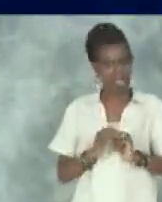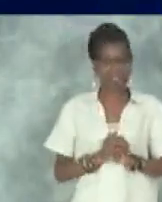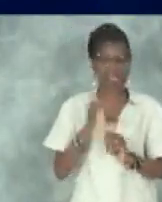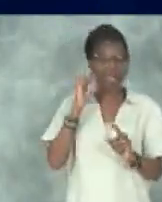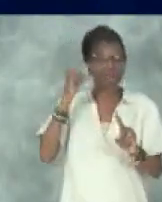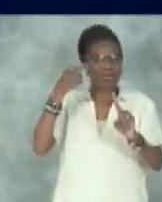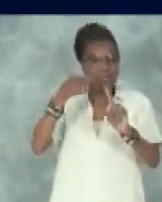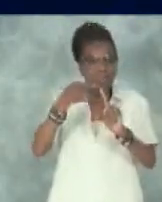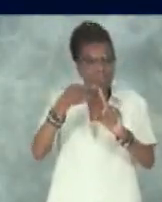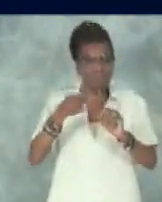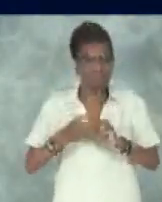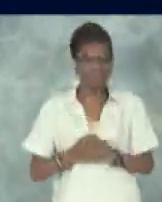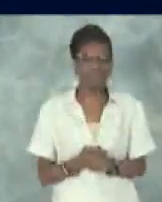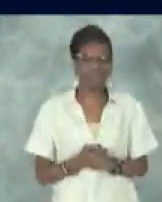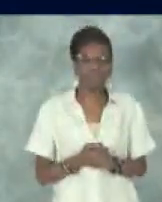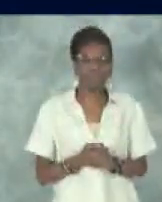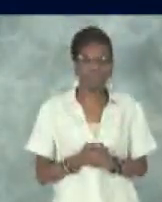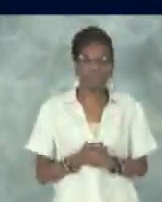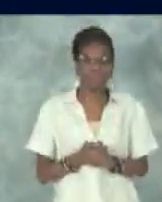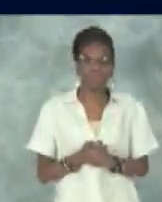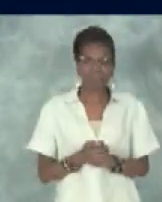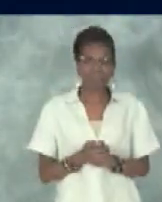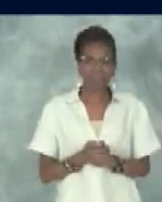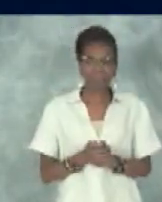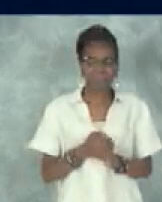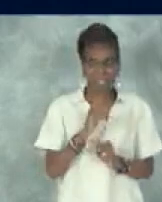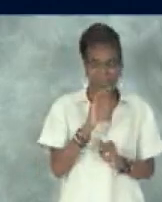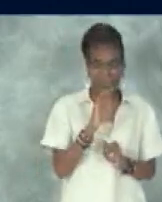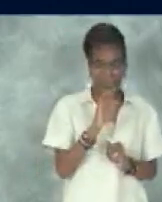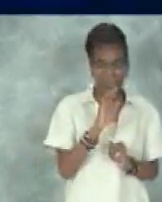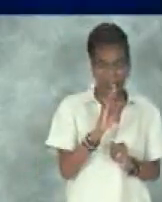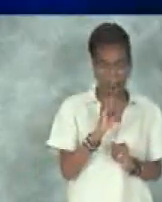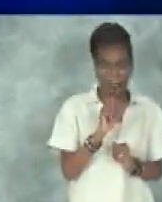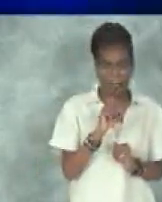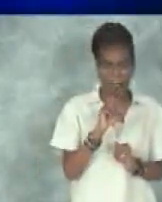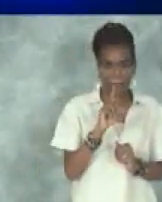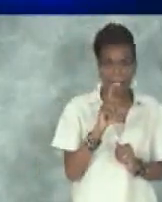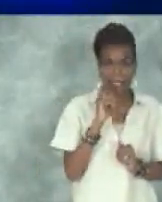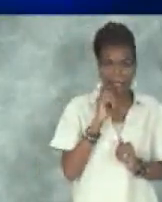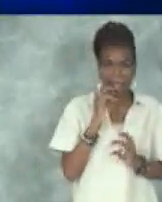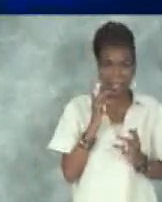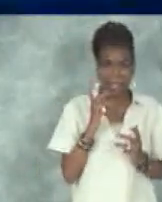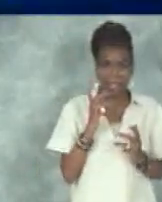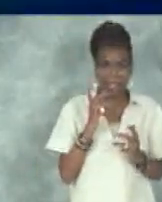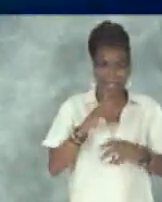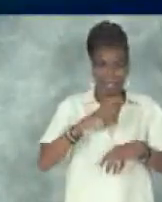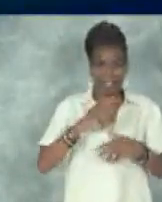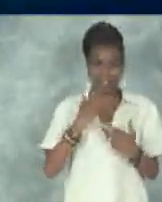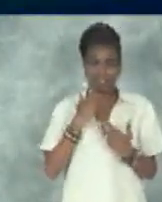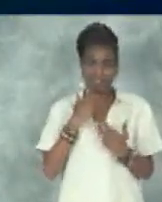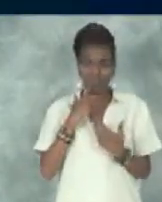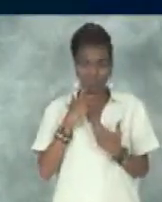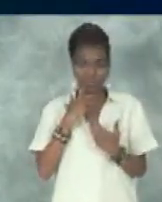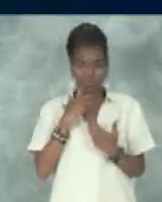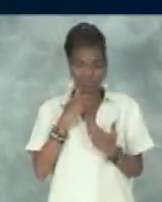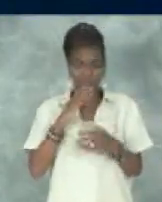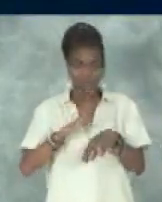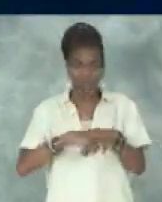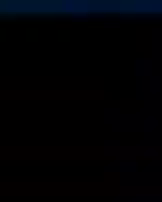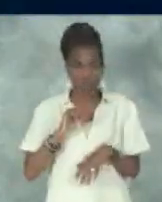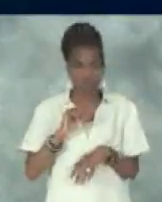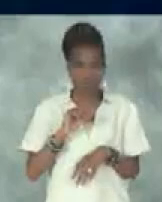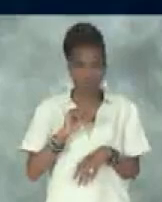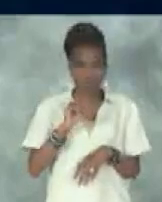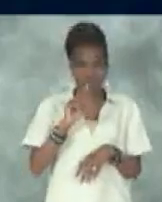all know there's a band in town. It's called UGO, Urban Guerrilla Orchestra. And that's kind of Philly's